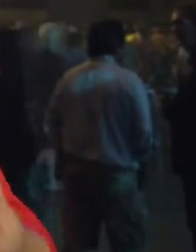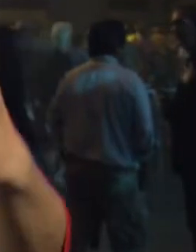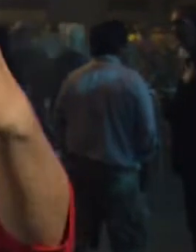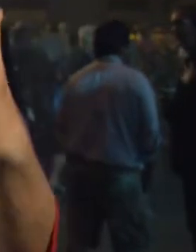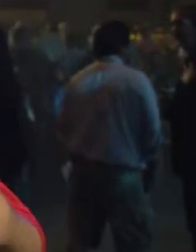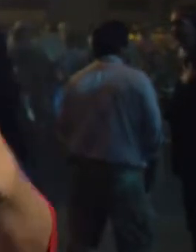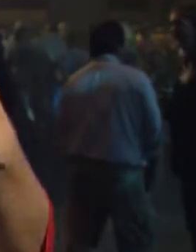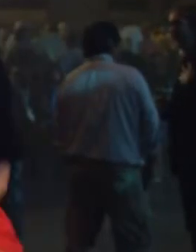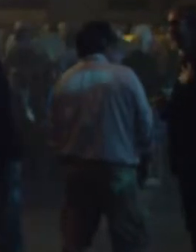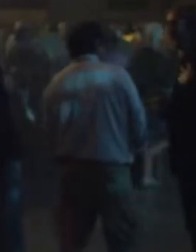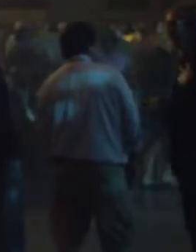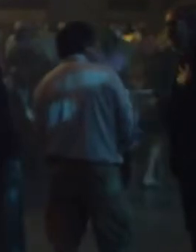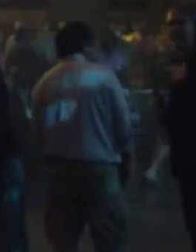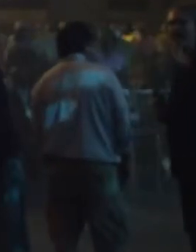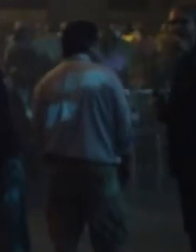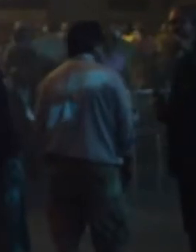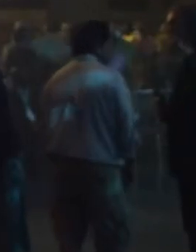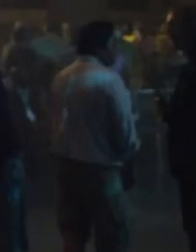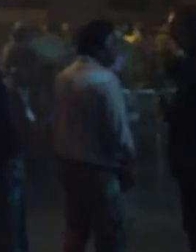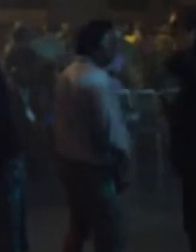can I hear you guys make some noise?